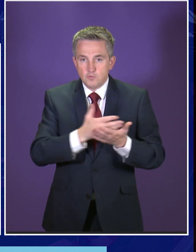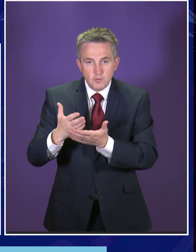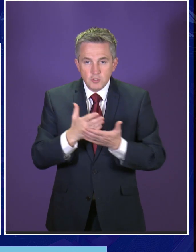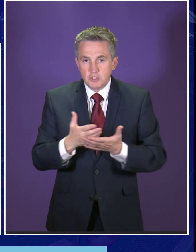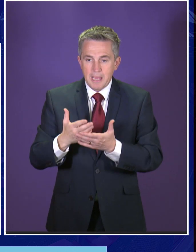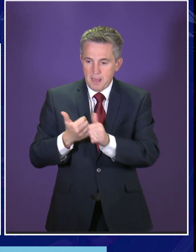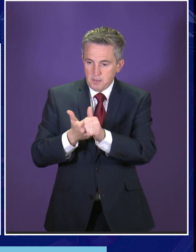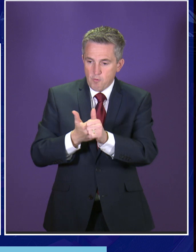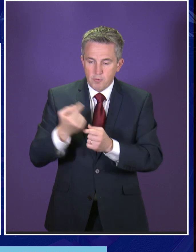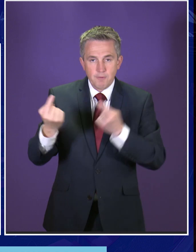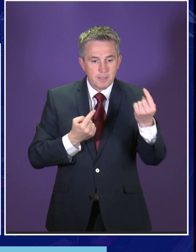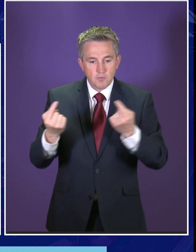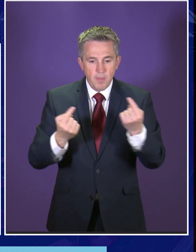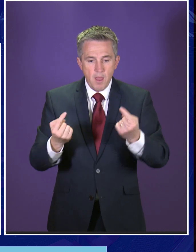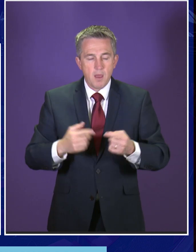and cooperation.